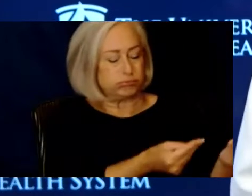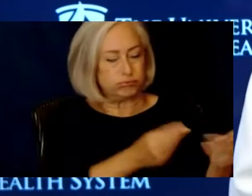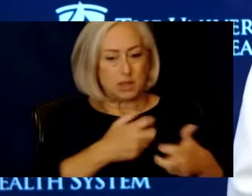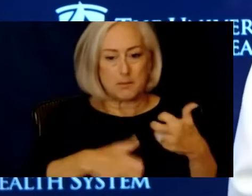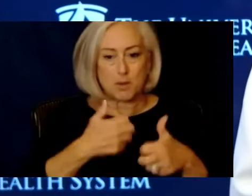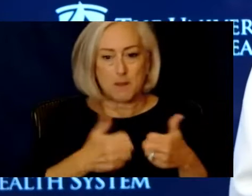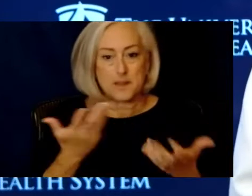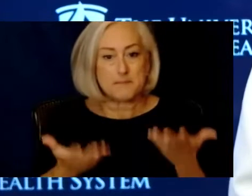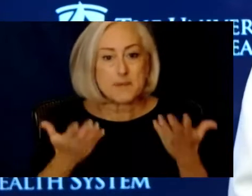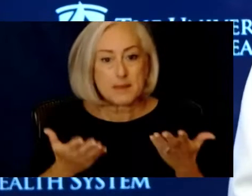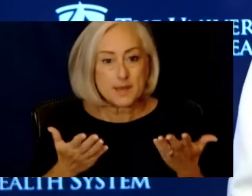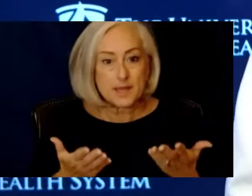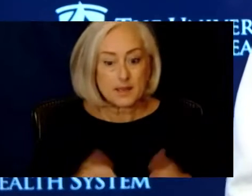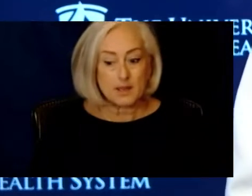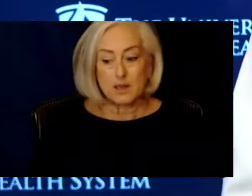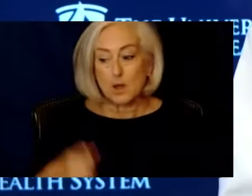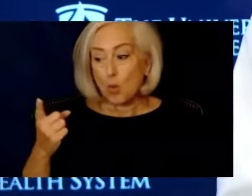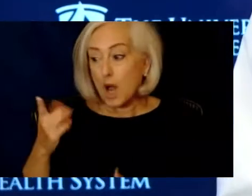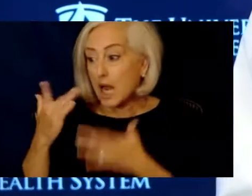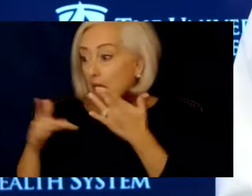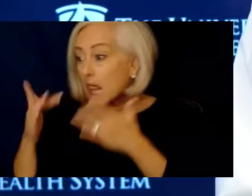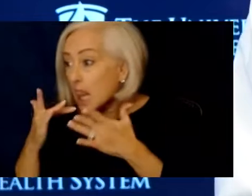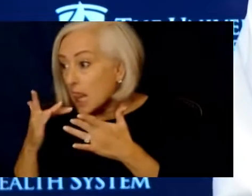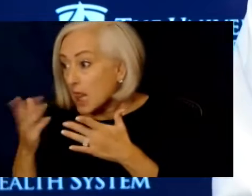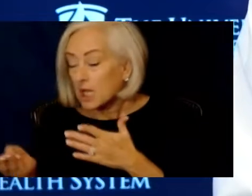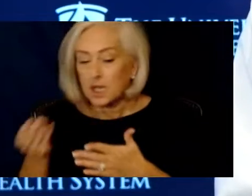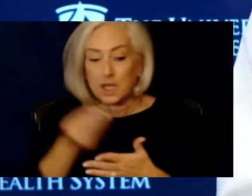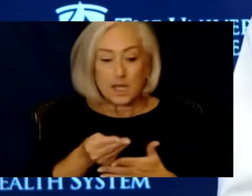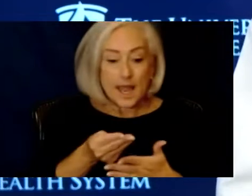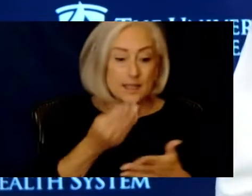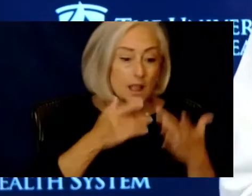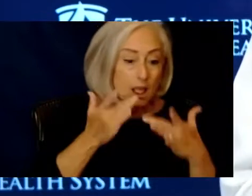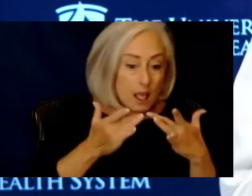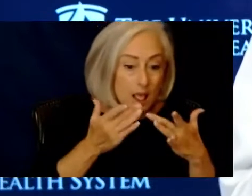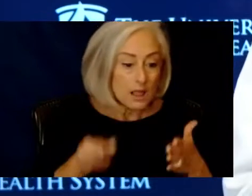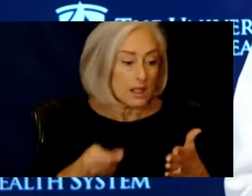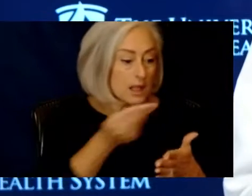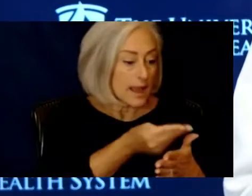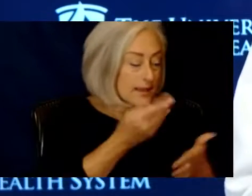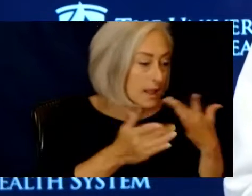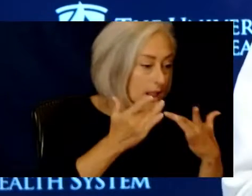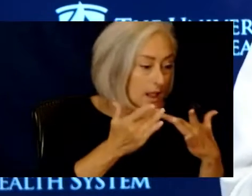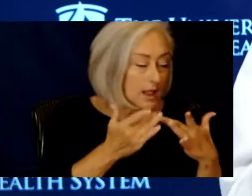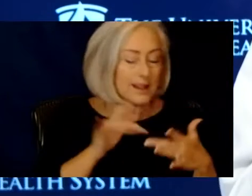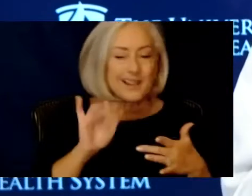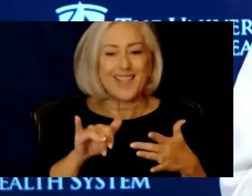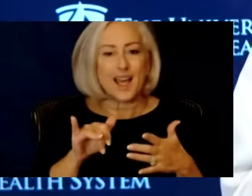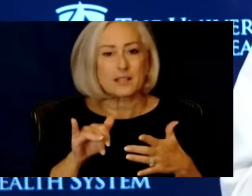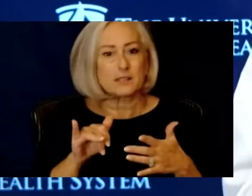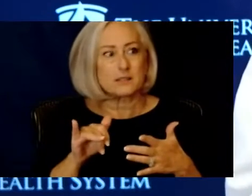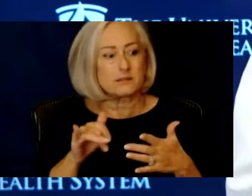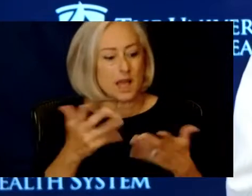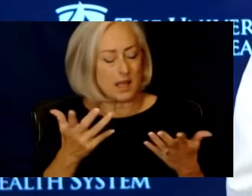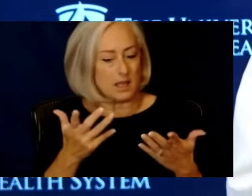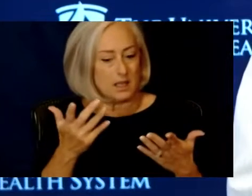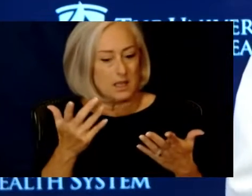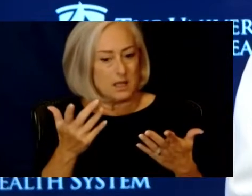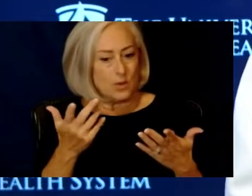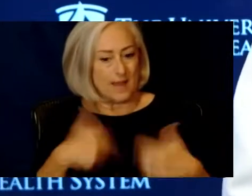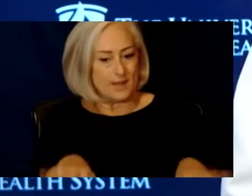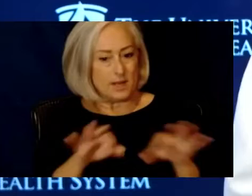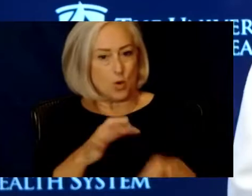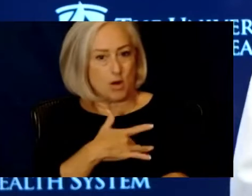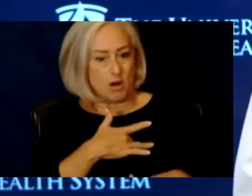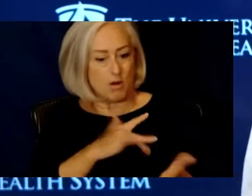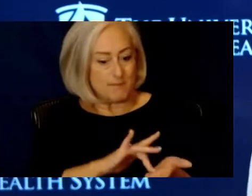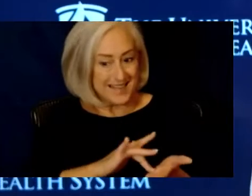one shortage to the next shortage to the next shortage. Now we have a dobutamine shortage, which is really an important heart medicine, but it's all about supply chain, and we're